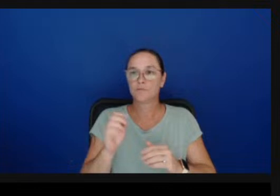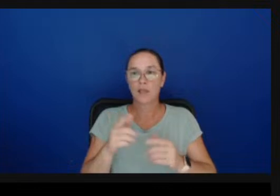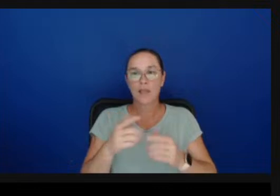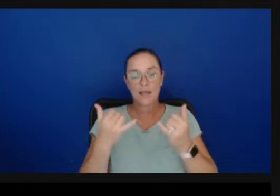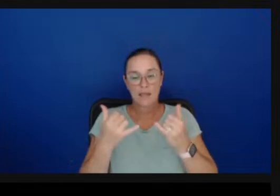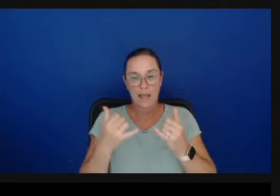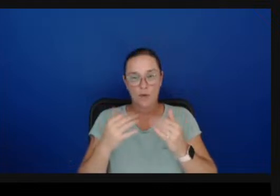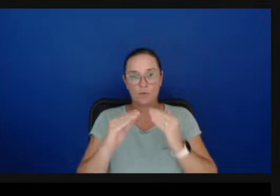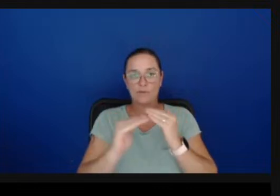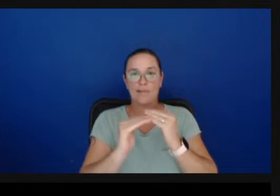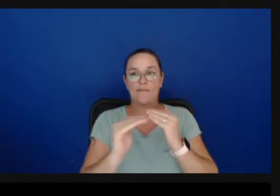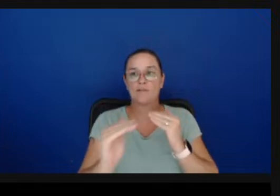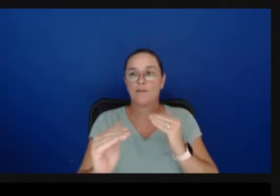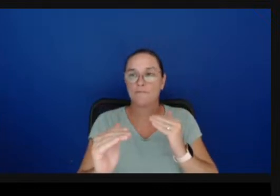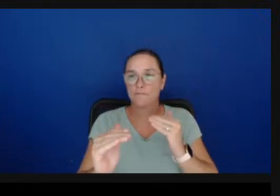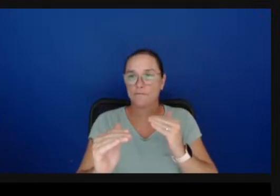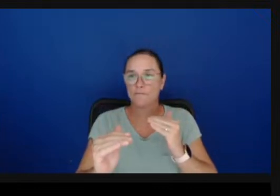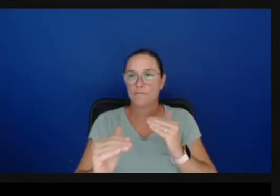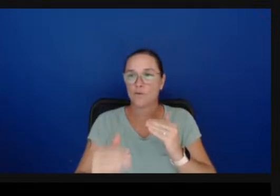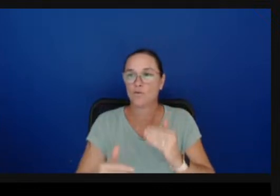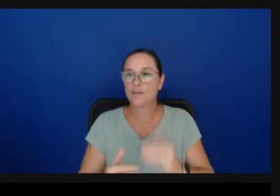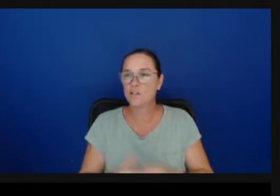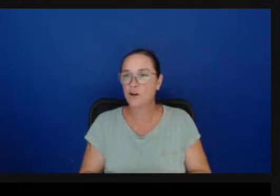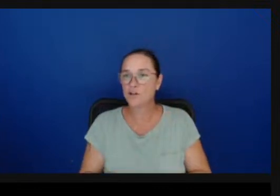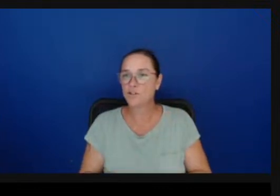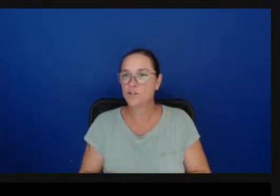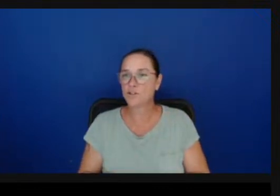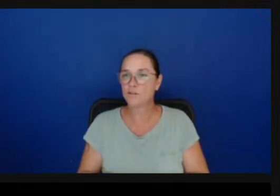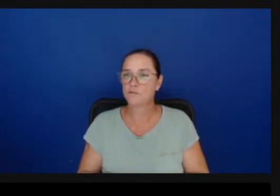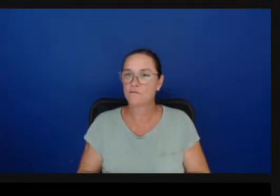off at the time of our update today.